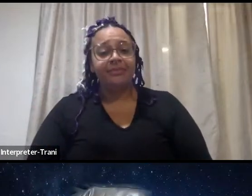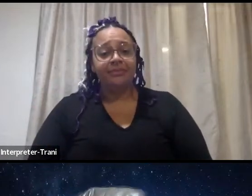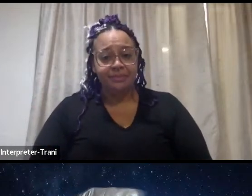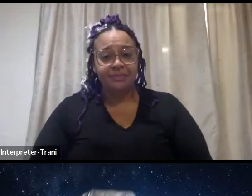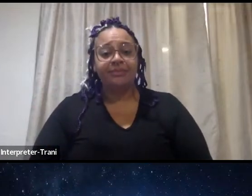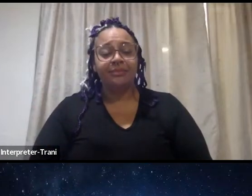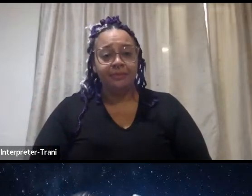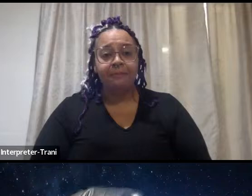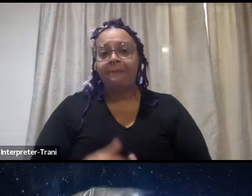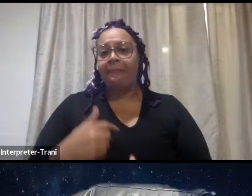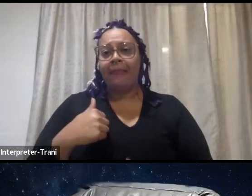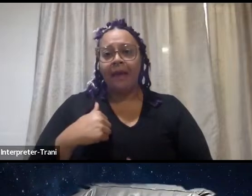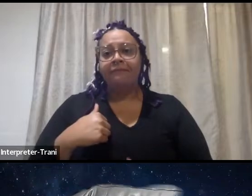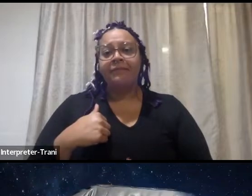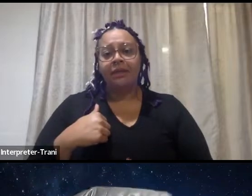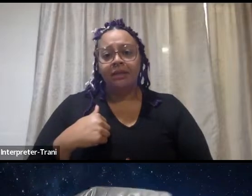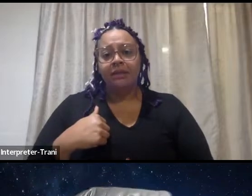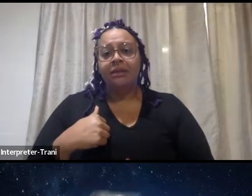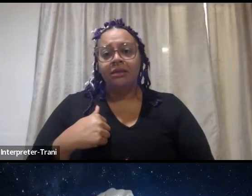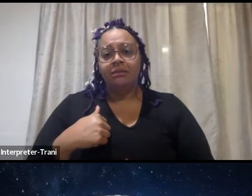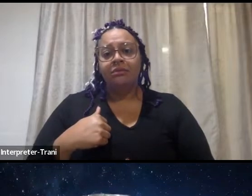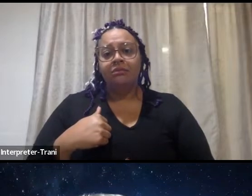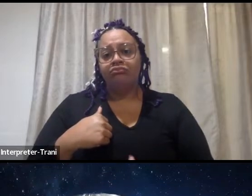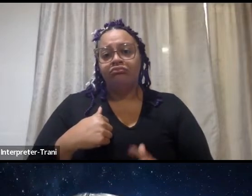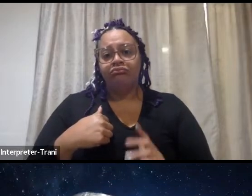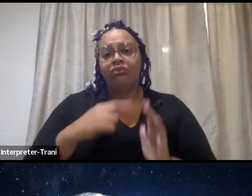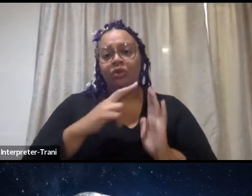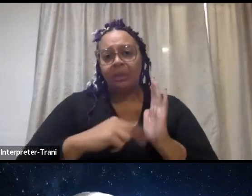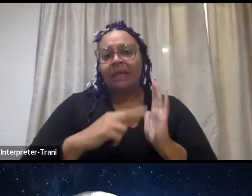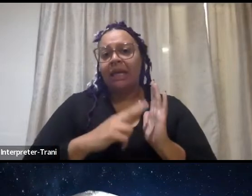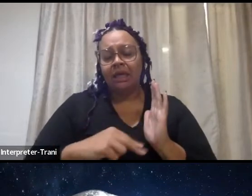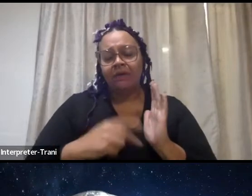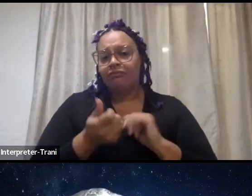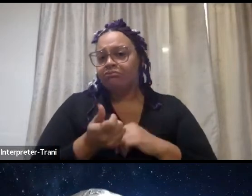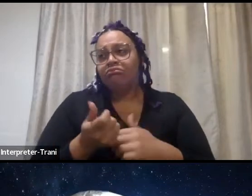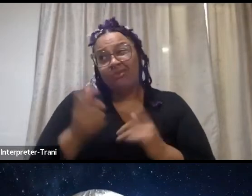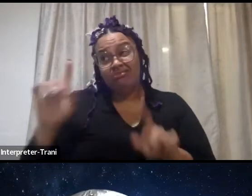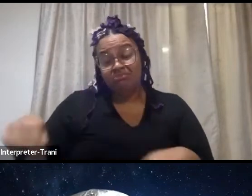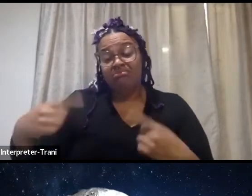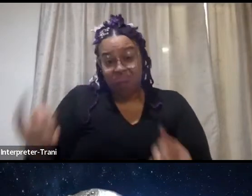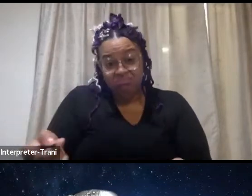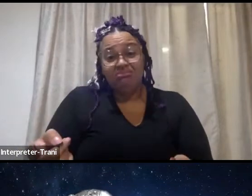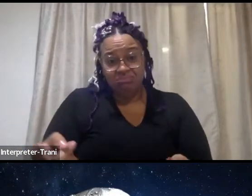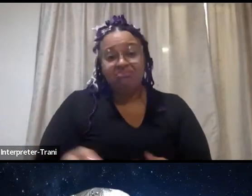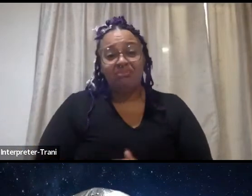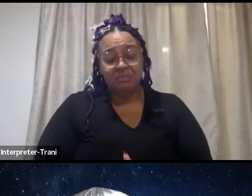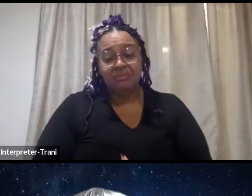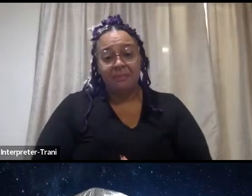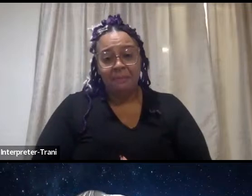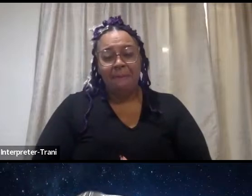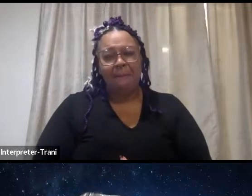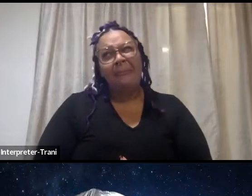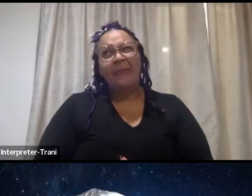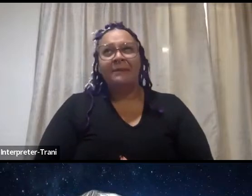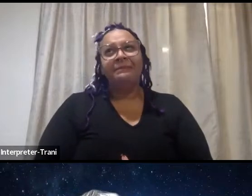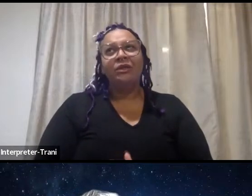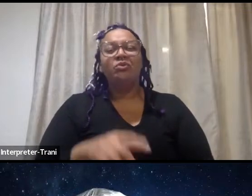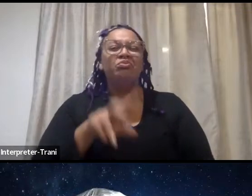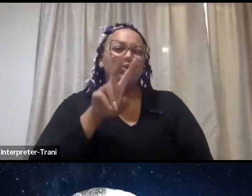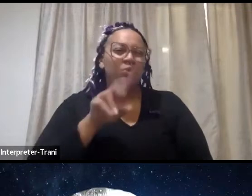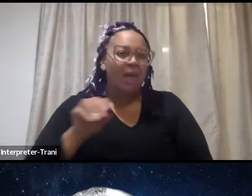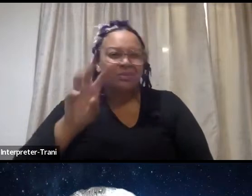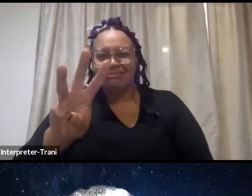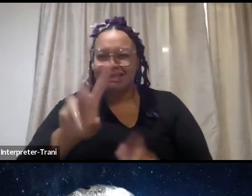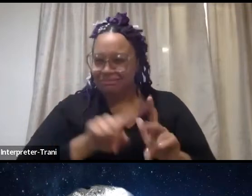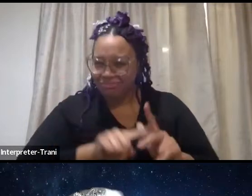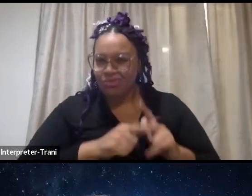been reading for quite some time, and uh, since about 2006. And